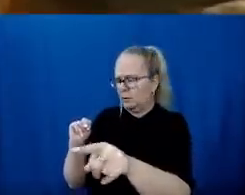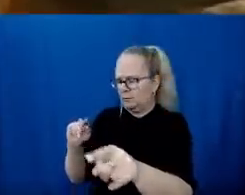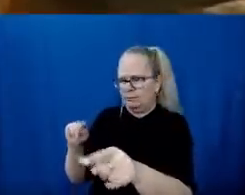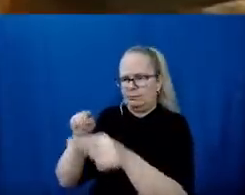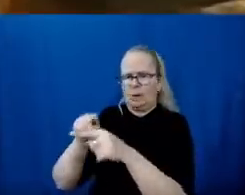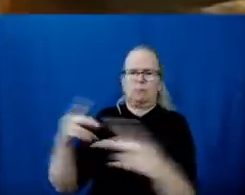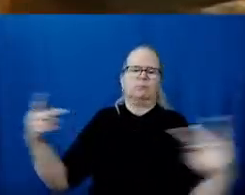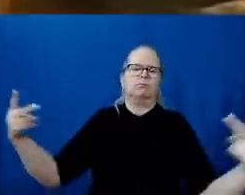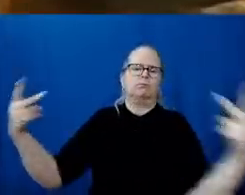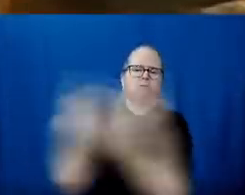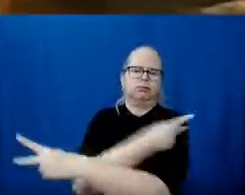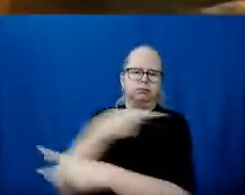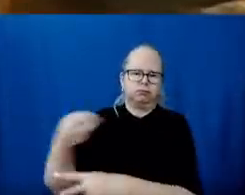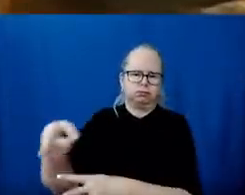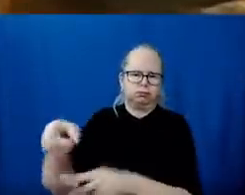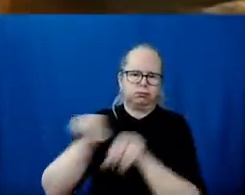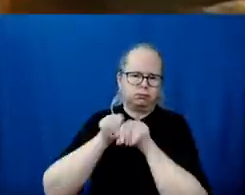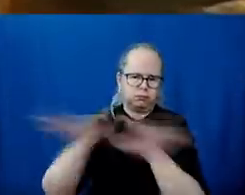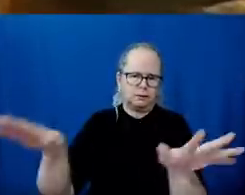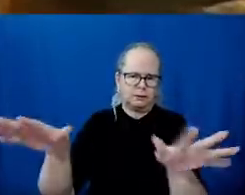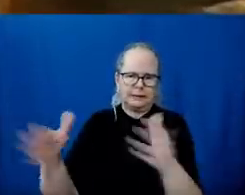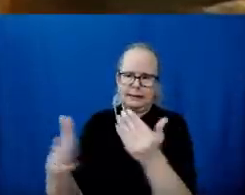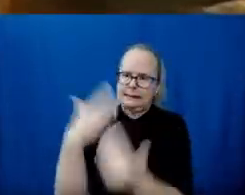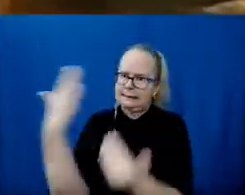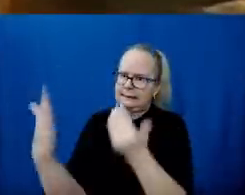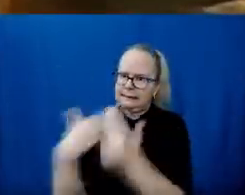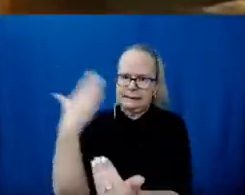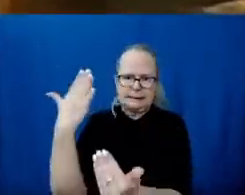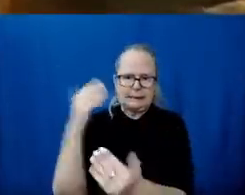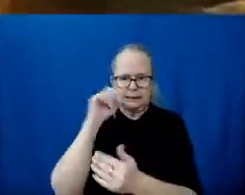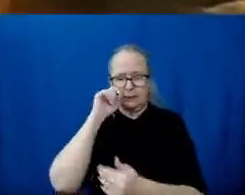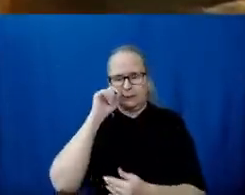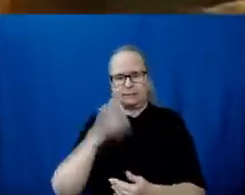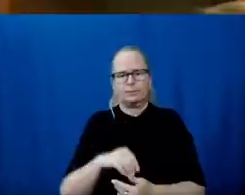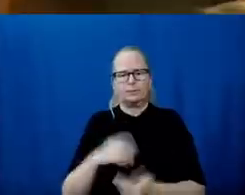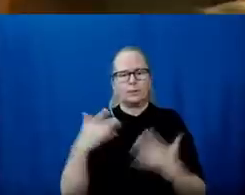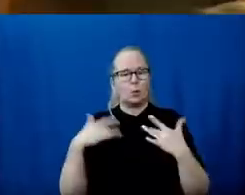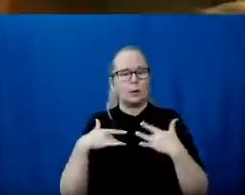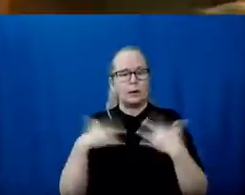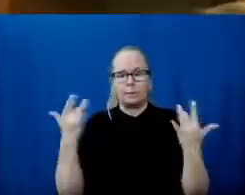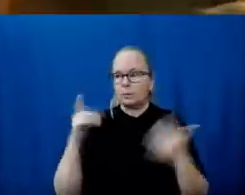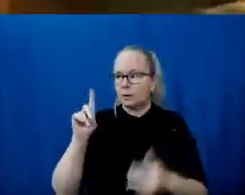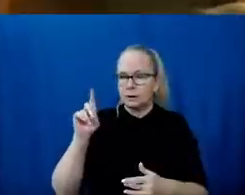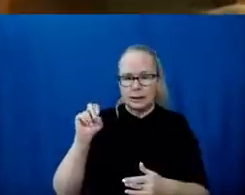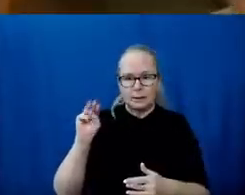so let's just take a look at what's happening in Denmark. Next slide, please.